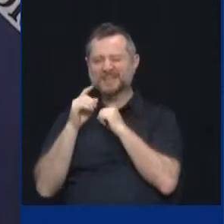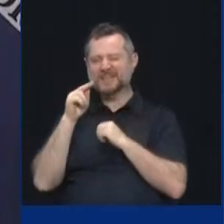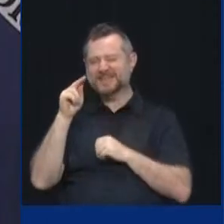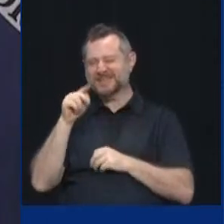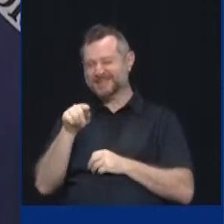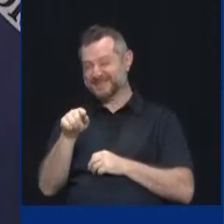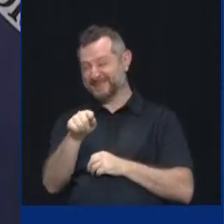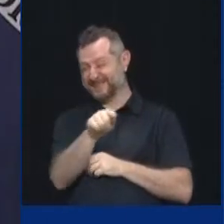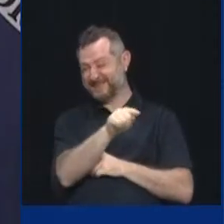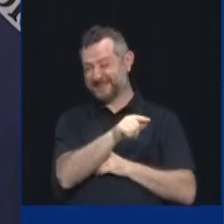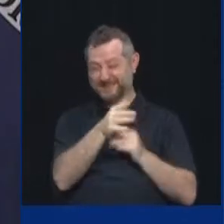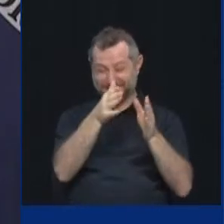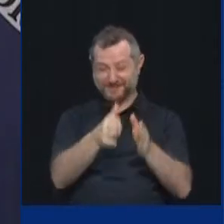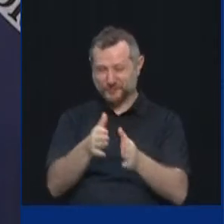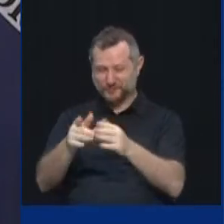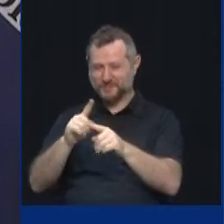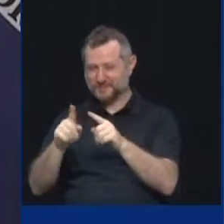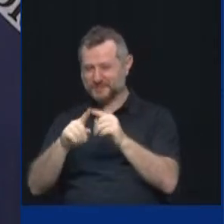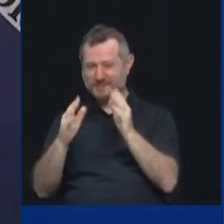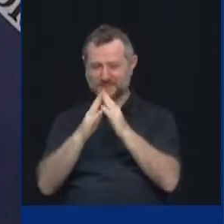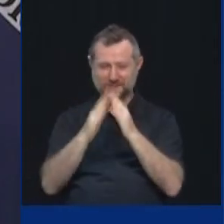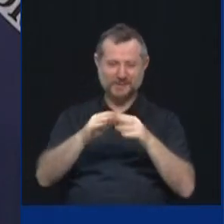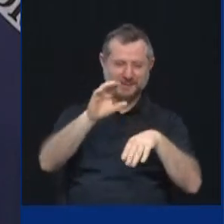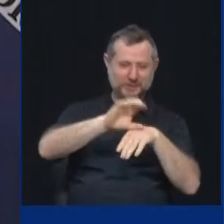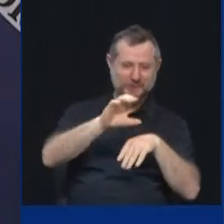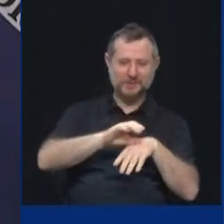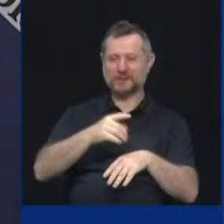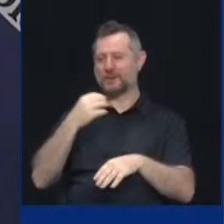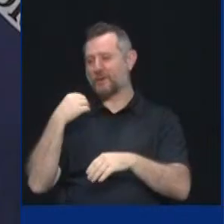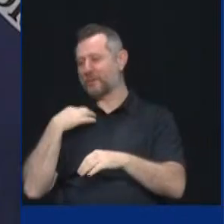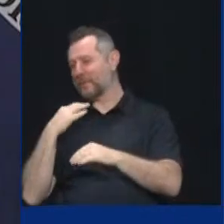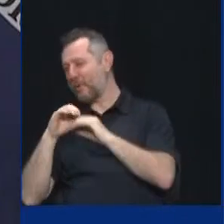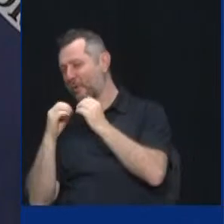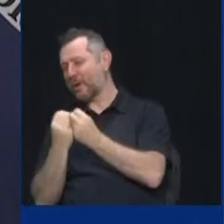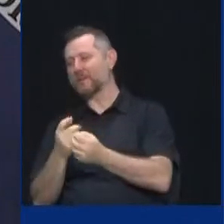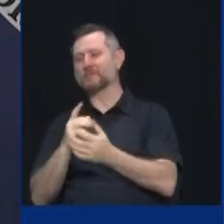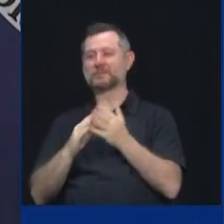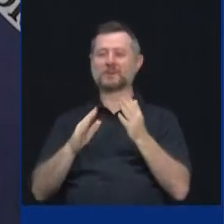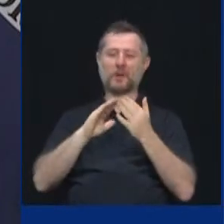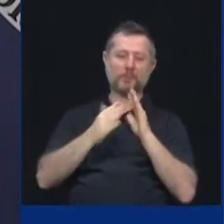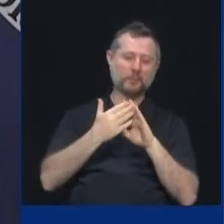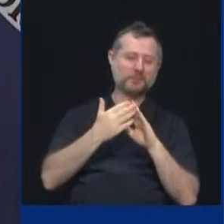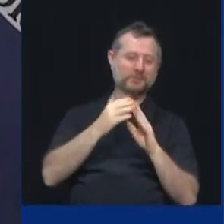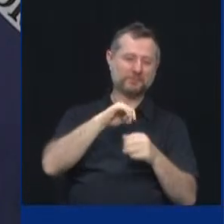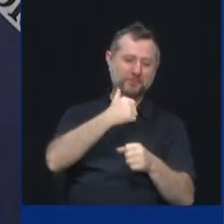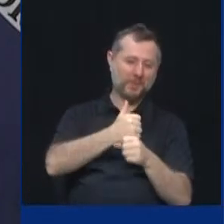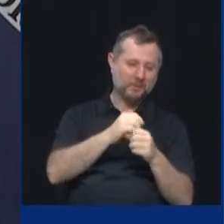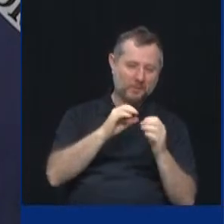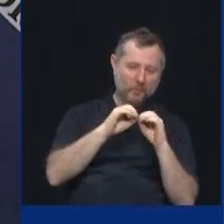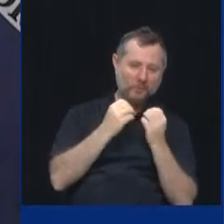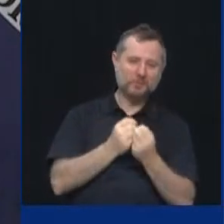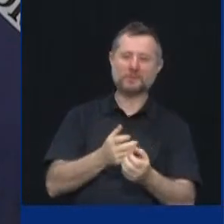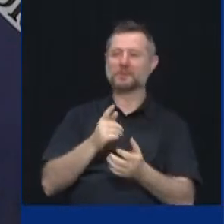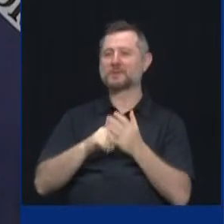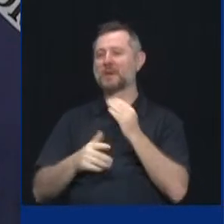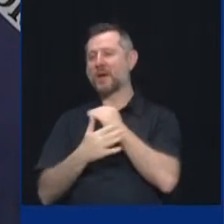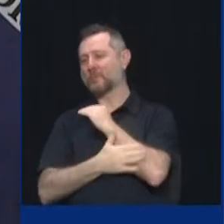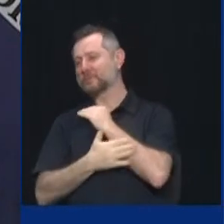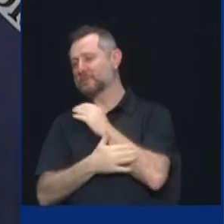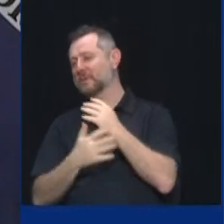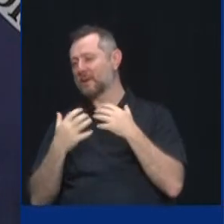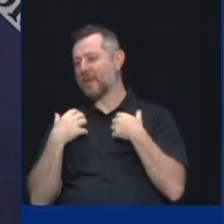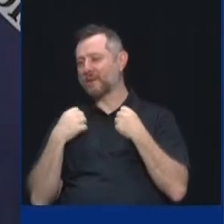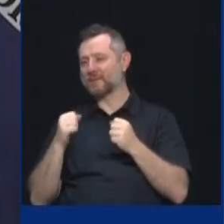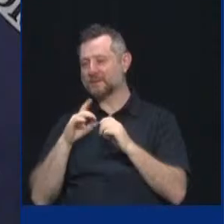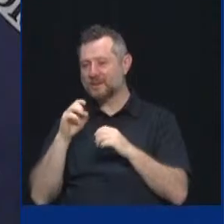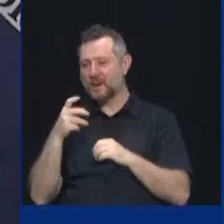voluntary organizations, churches, community-based organizations, focus SWAT teams on